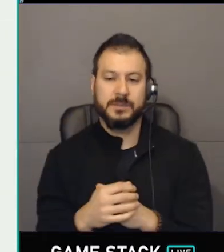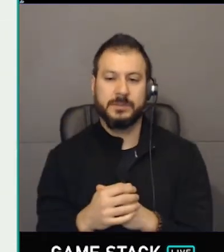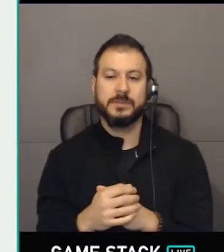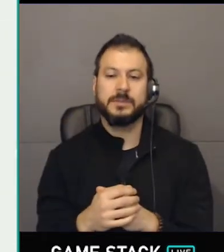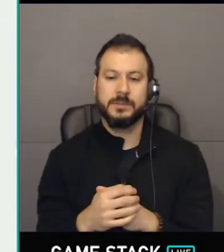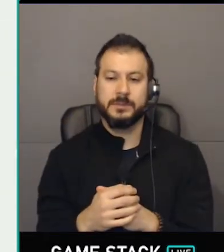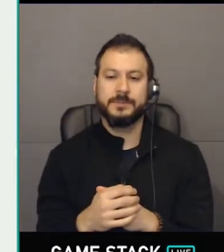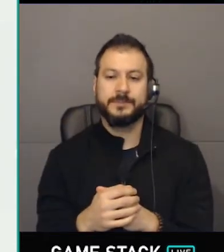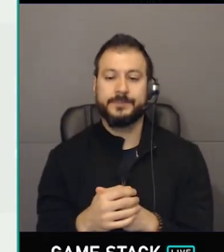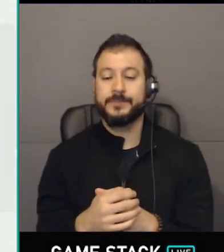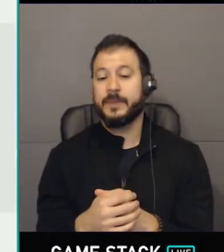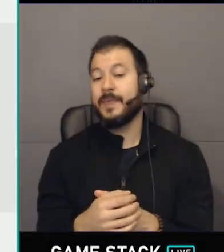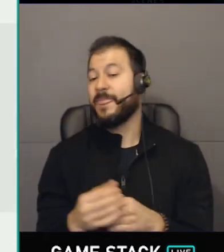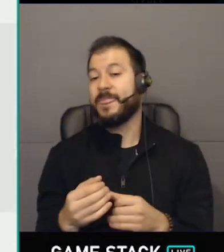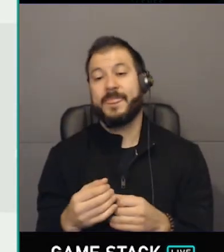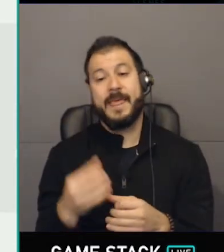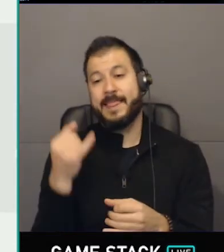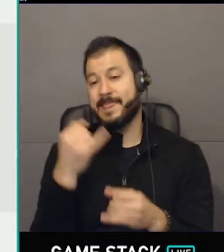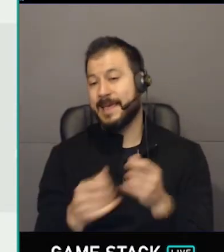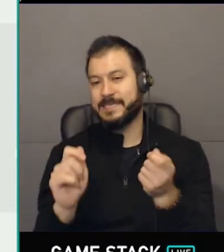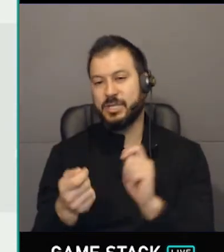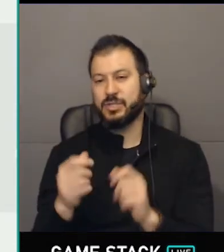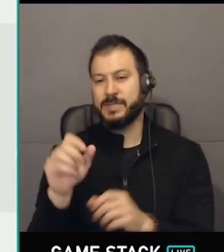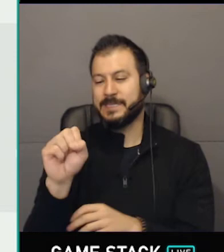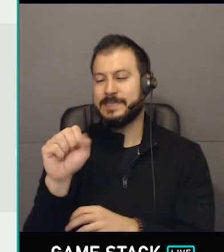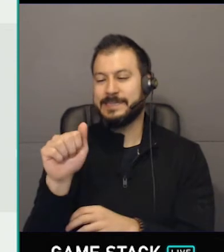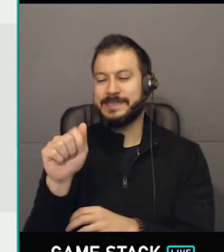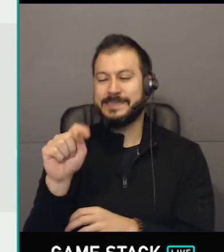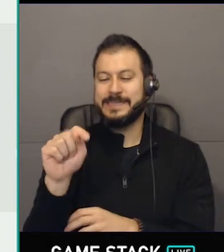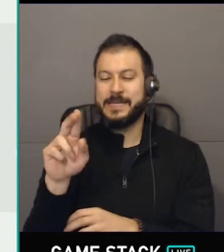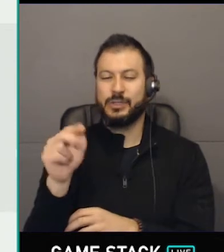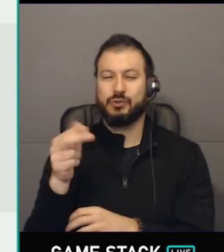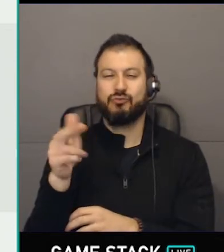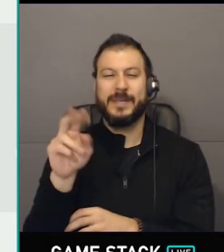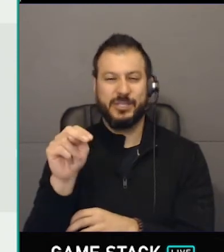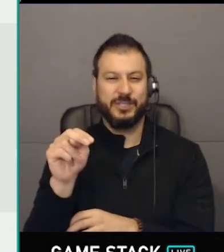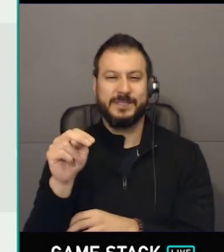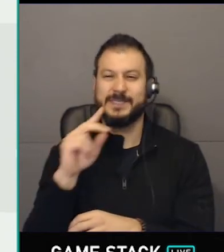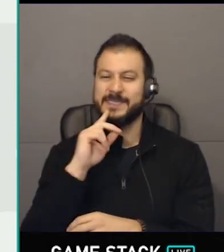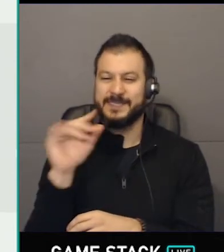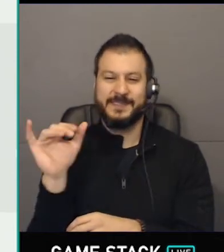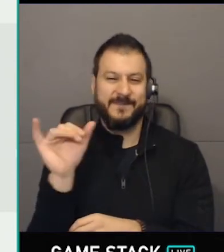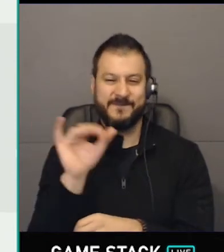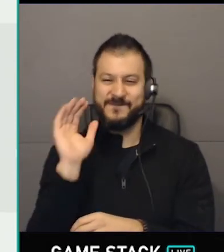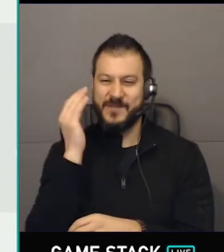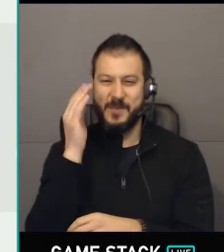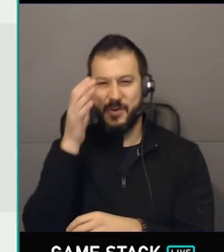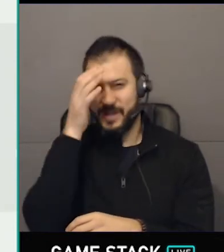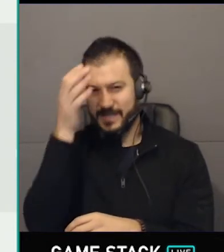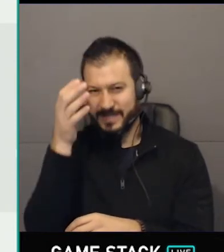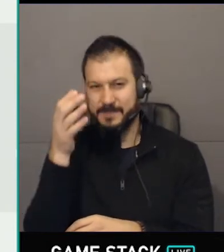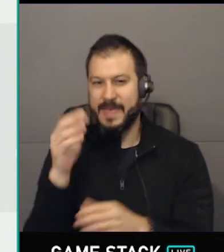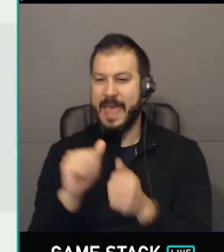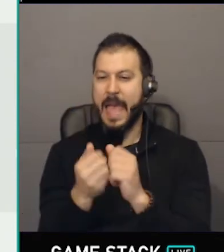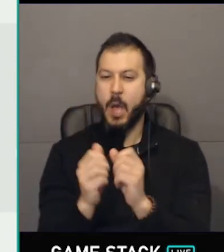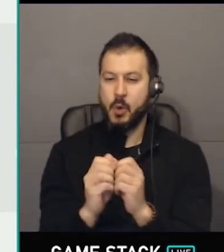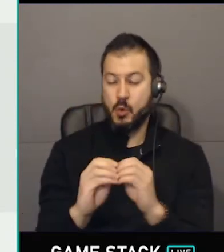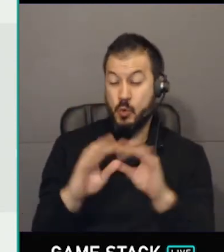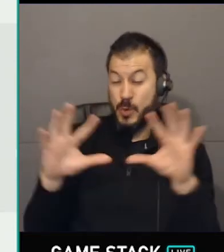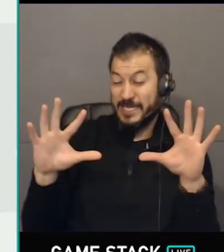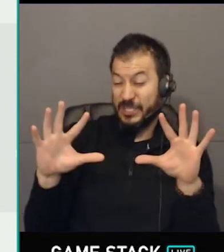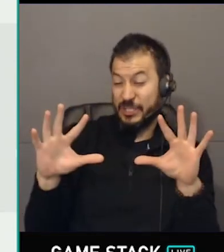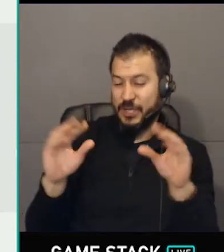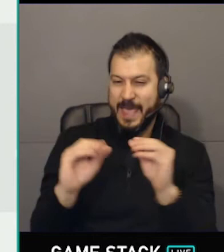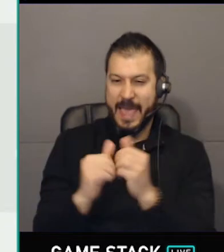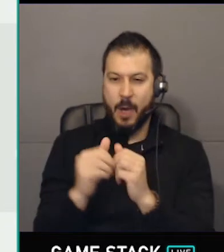The final adjustment is saturation, which is also a familiar concept from SDR games. This adjusts how rich or vivid your colors